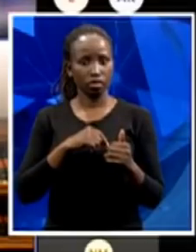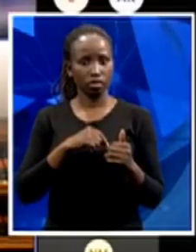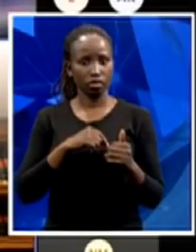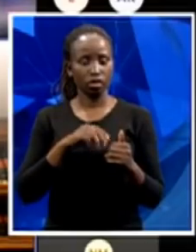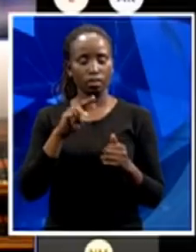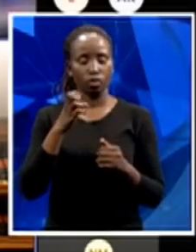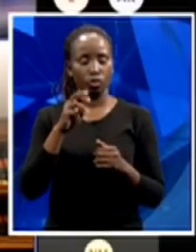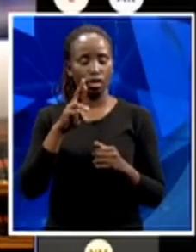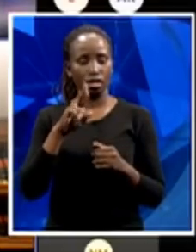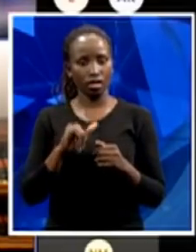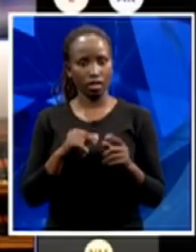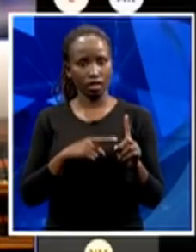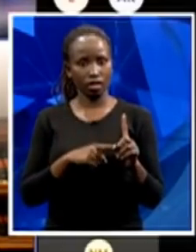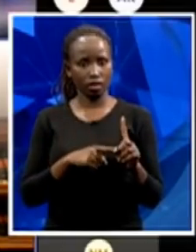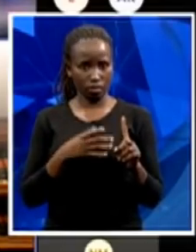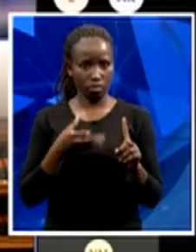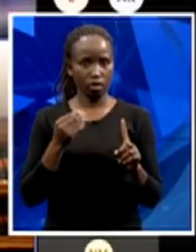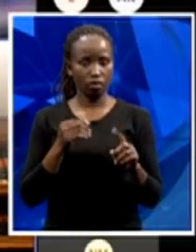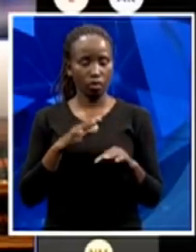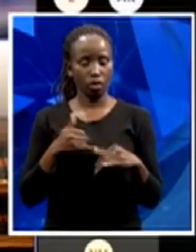would justify his intervention.